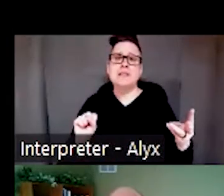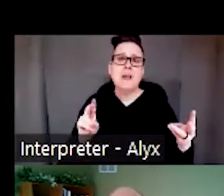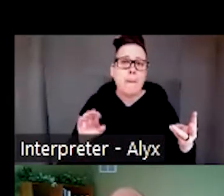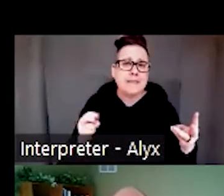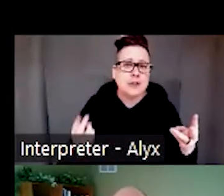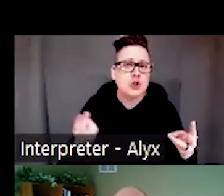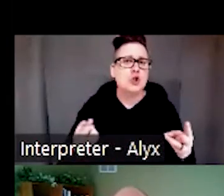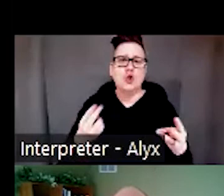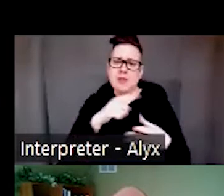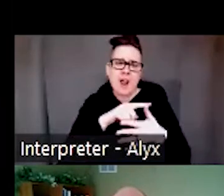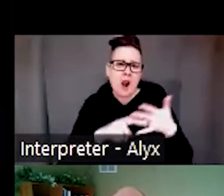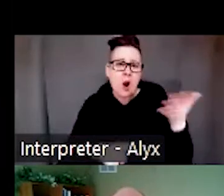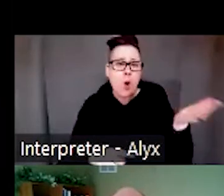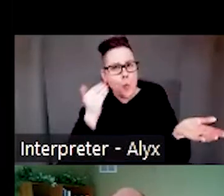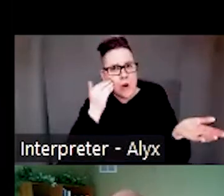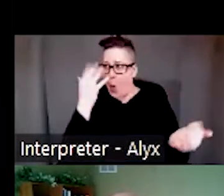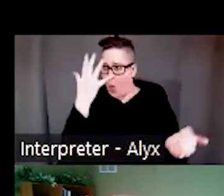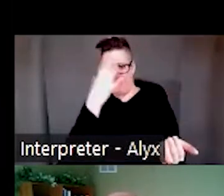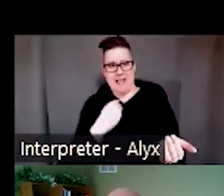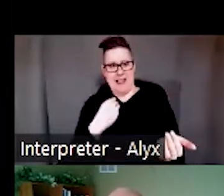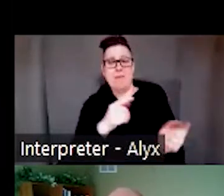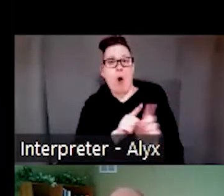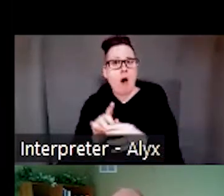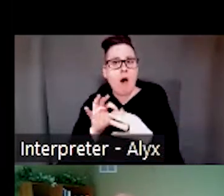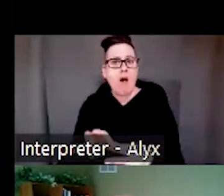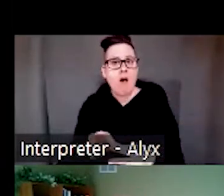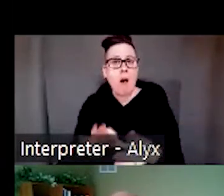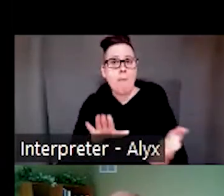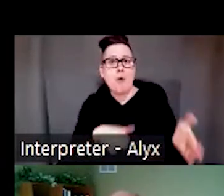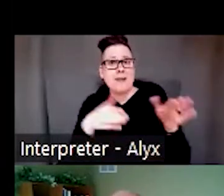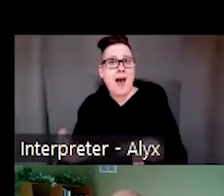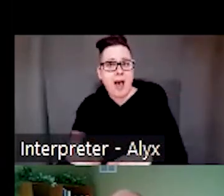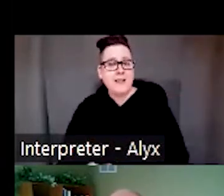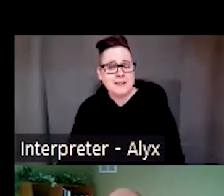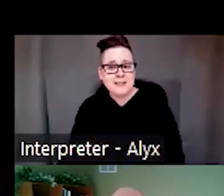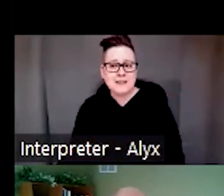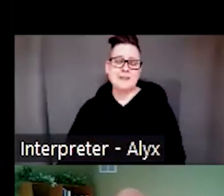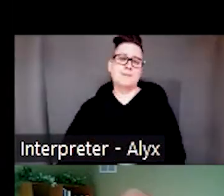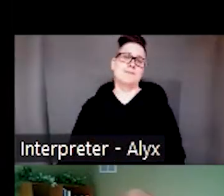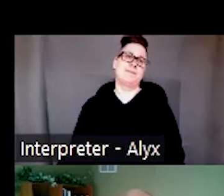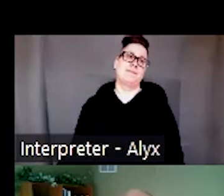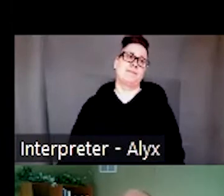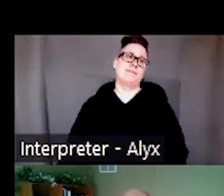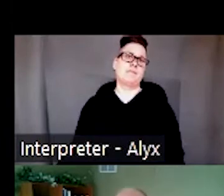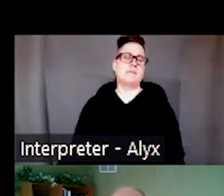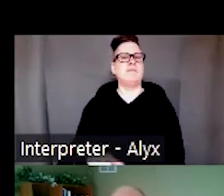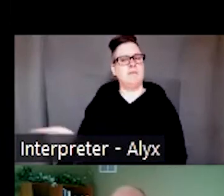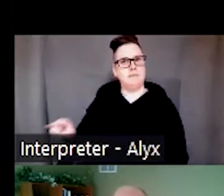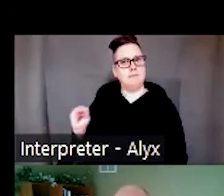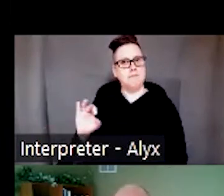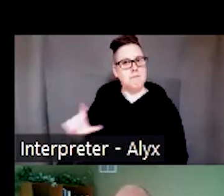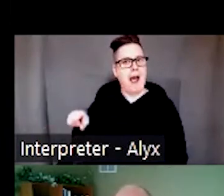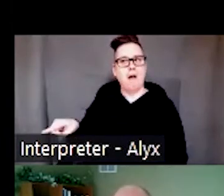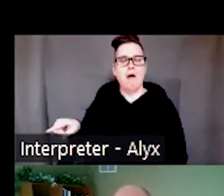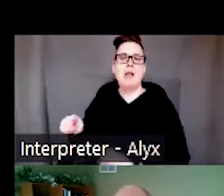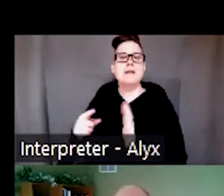And we know that sleep is also related to mortality. And Michael Tweary is the guy who sometimes sees